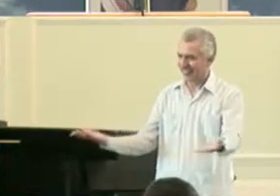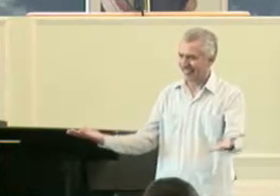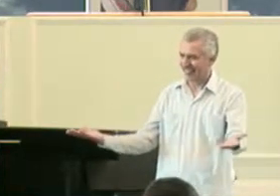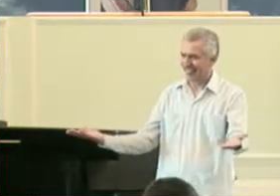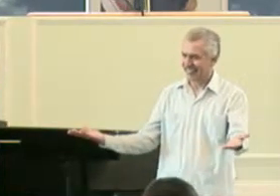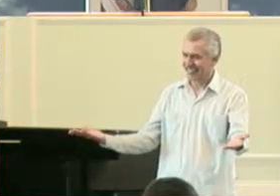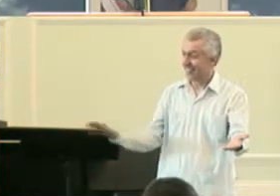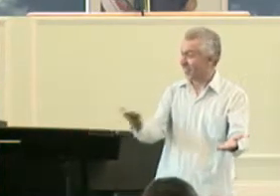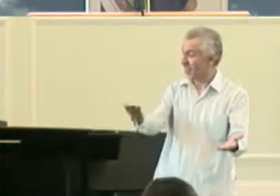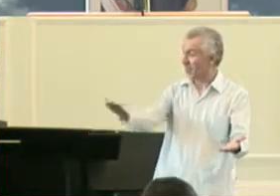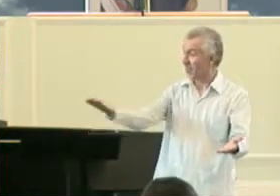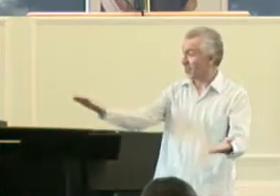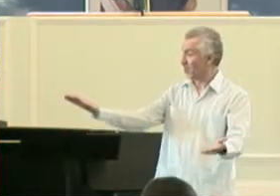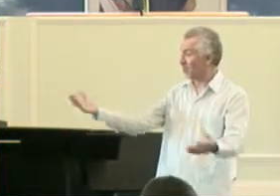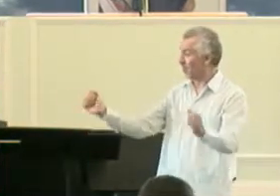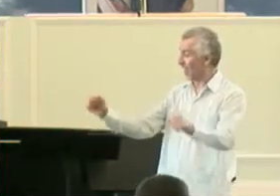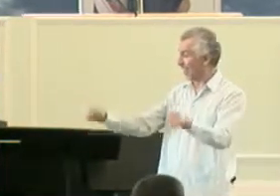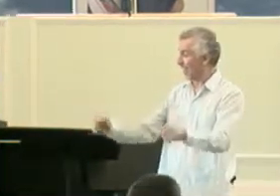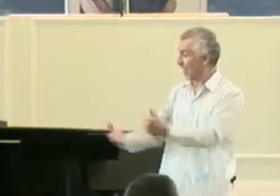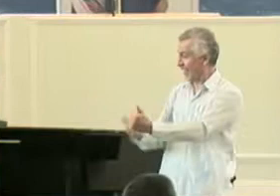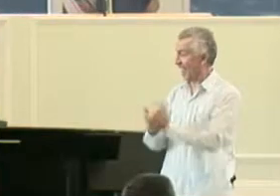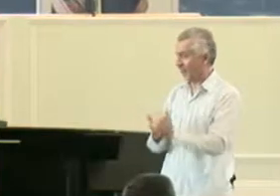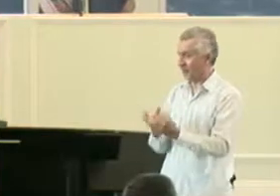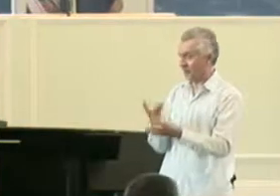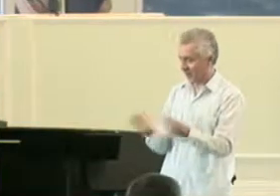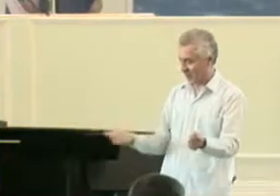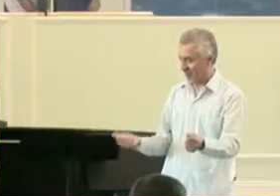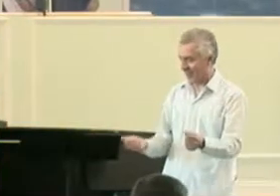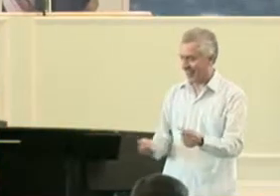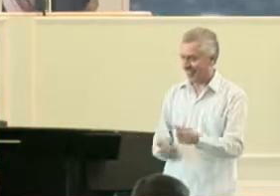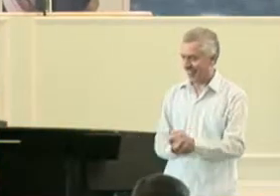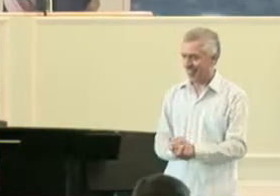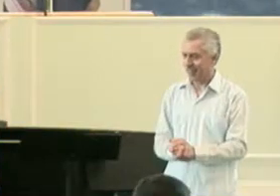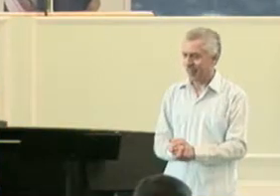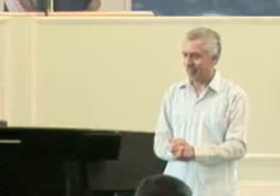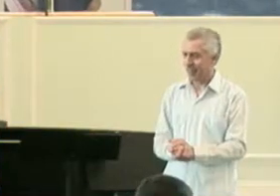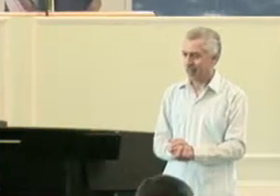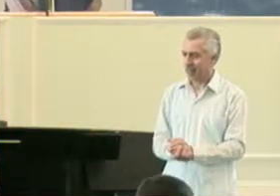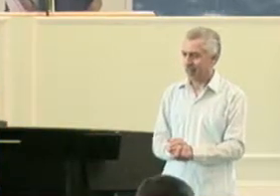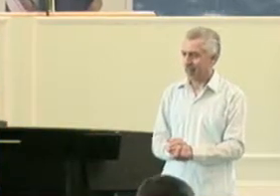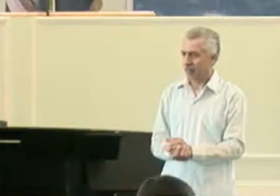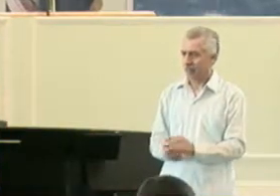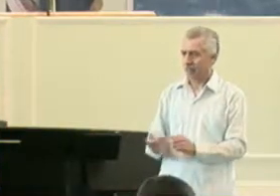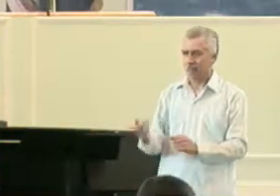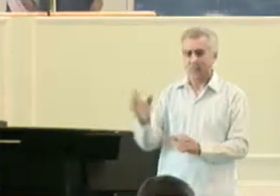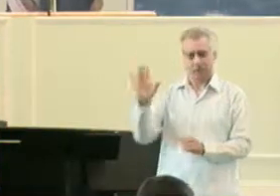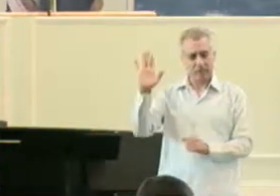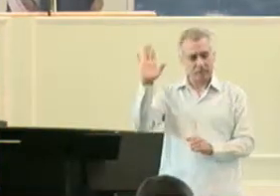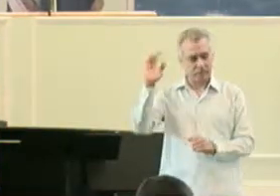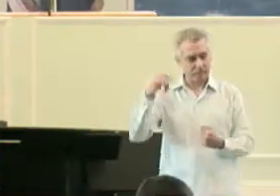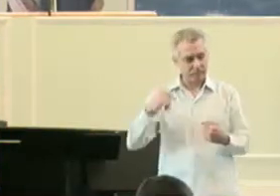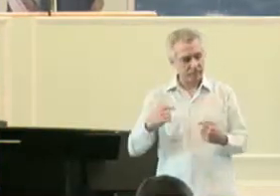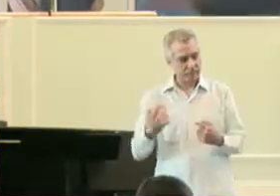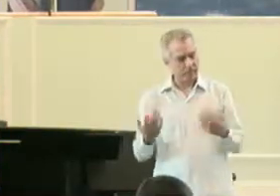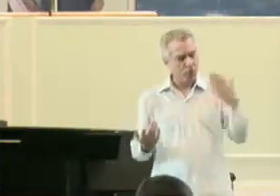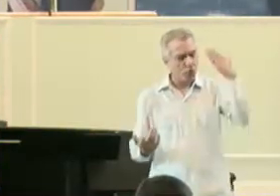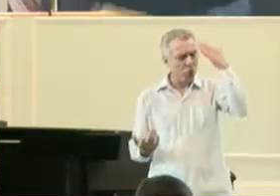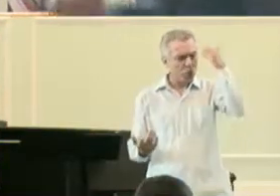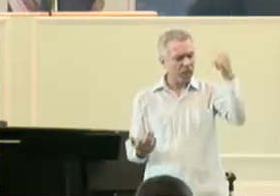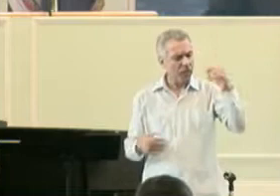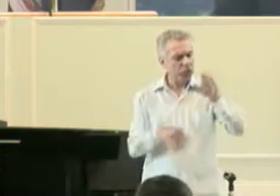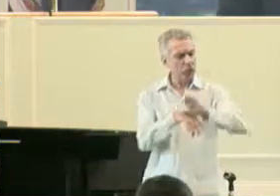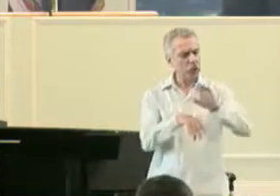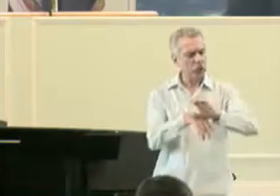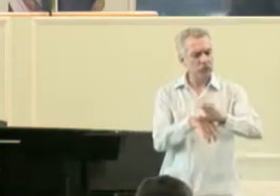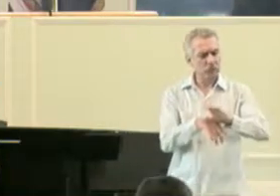You know, it is easy to say, hey, Pastor, why isn't the church doing this? And why isn't the church doing